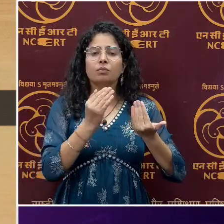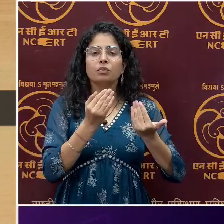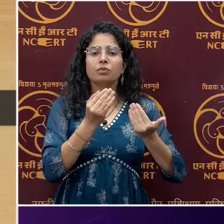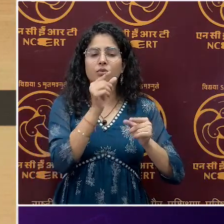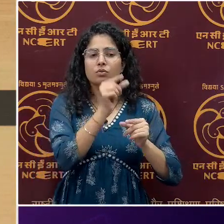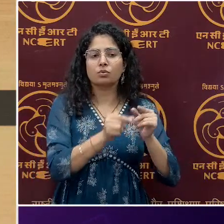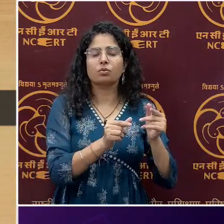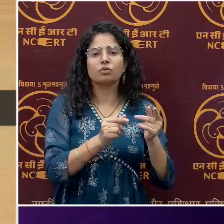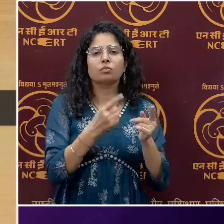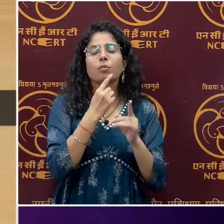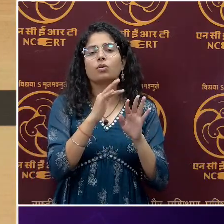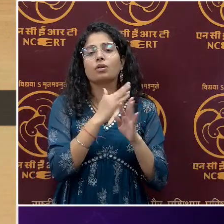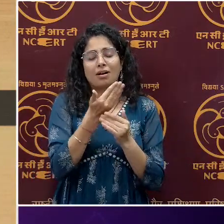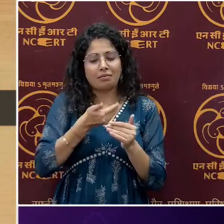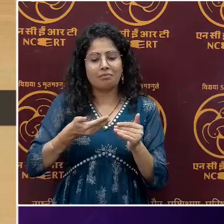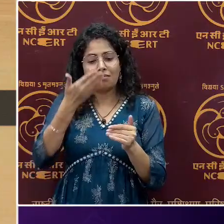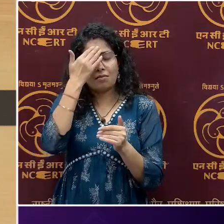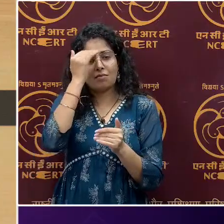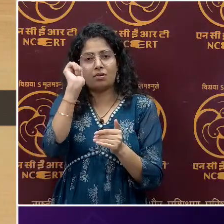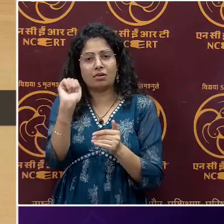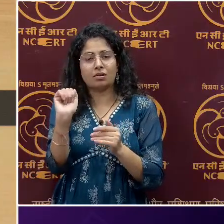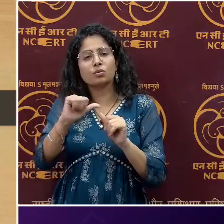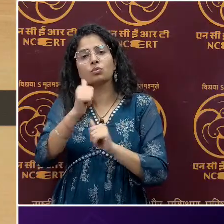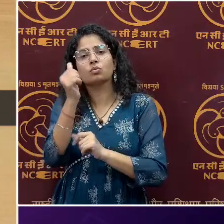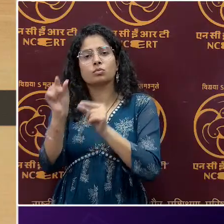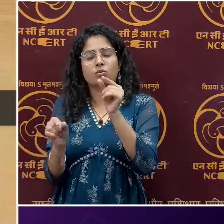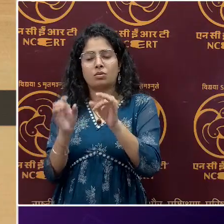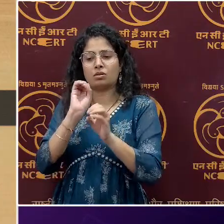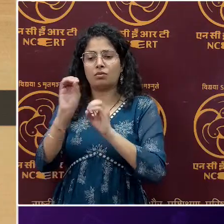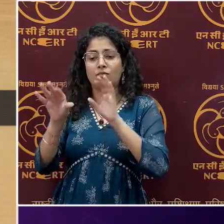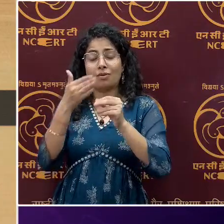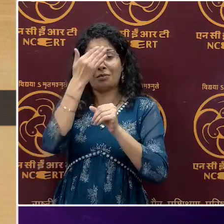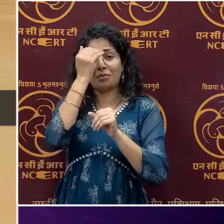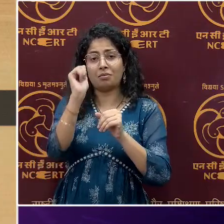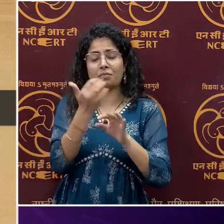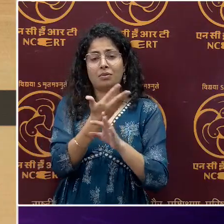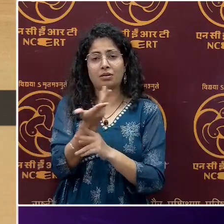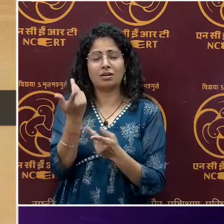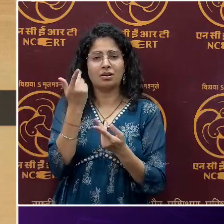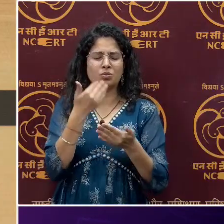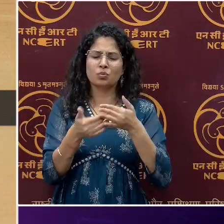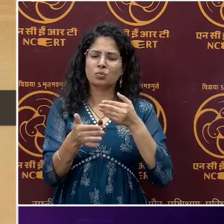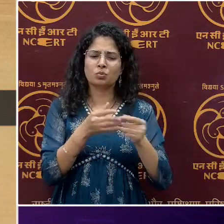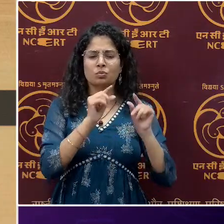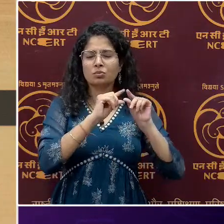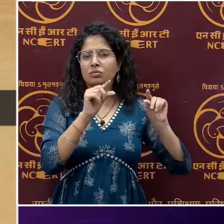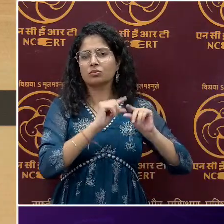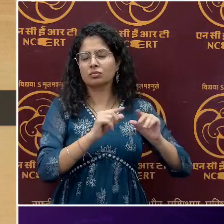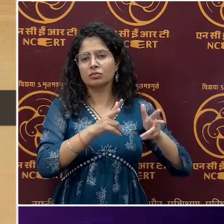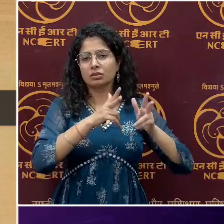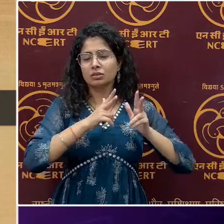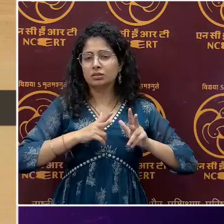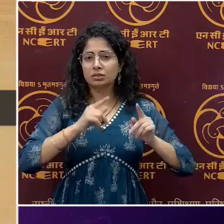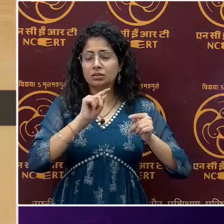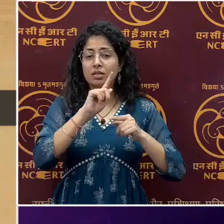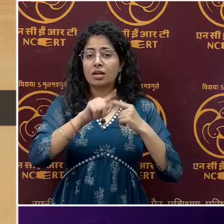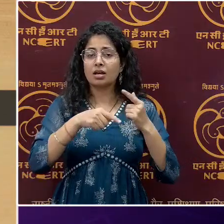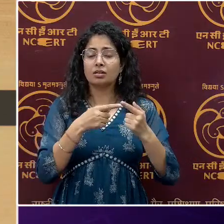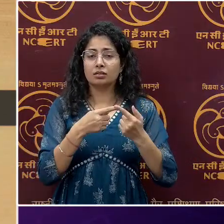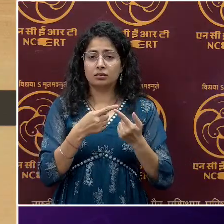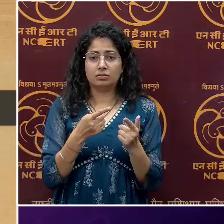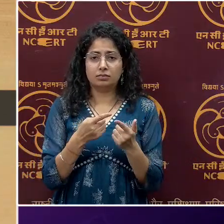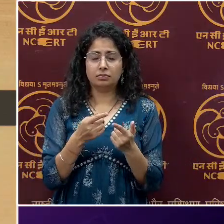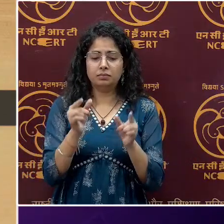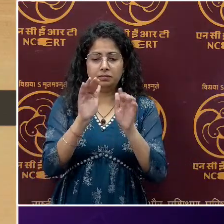should remind others also of that, and we should remember that whatever lines they are saying. So it's exercise also for our kids